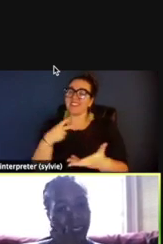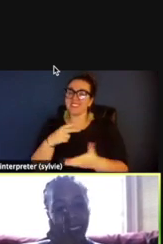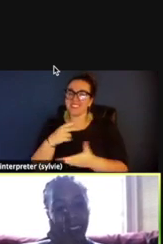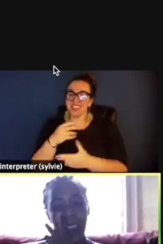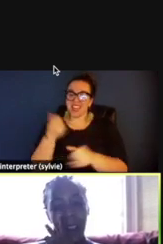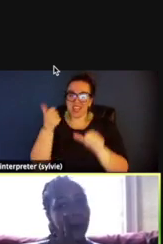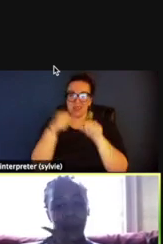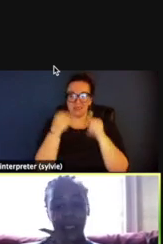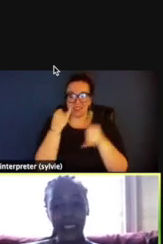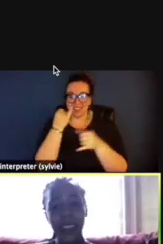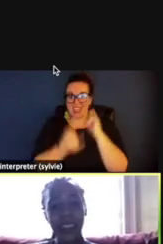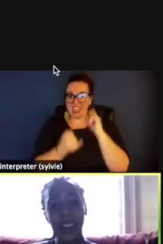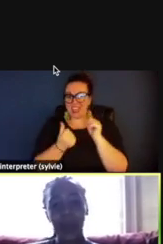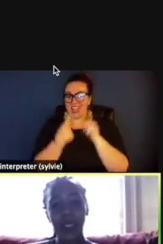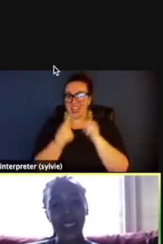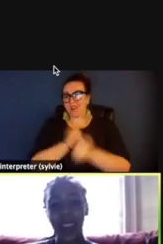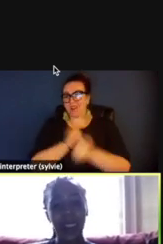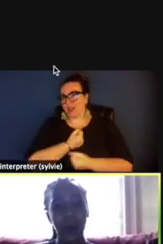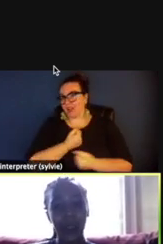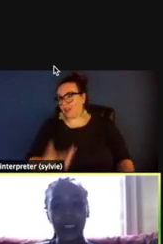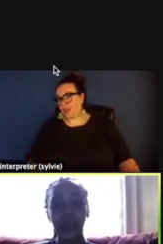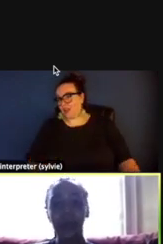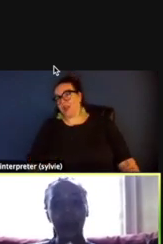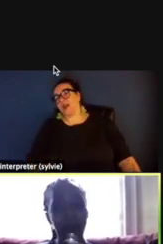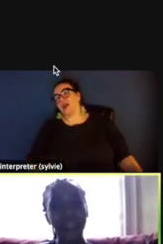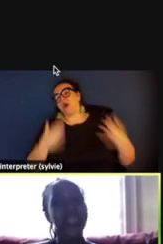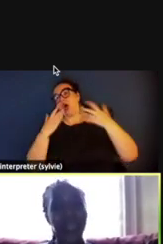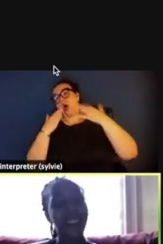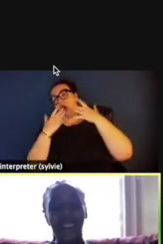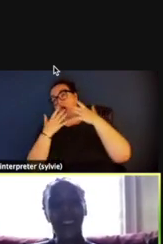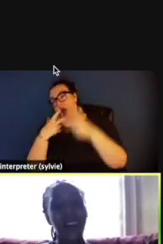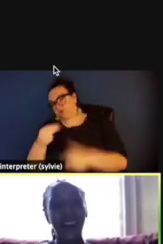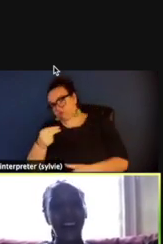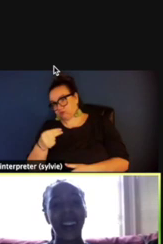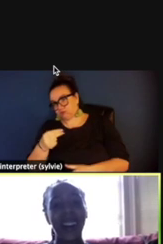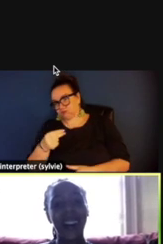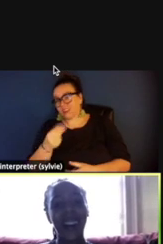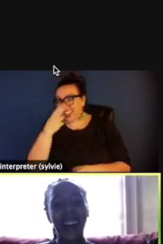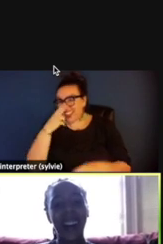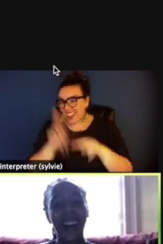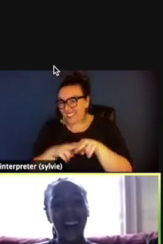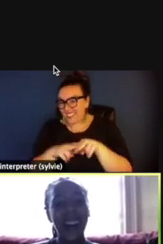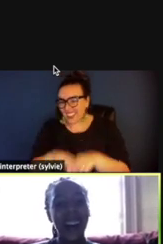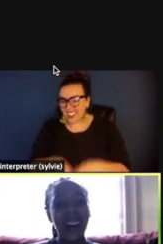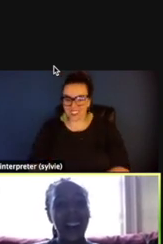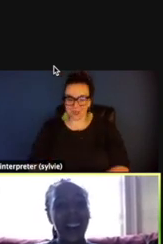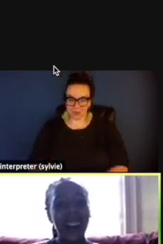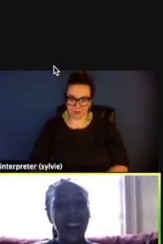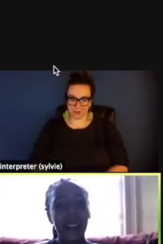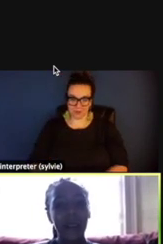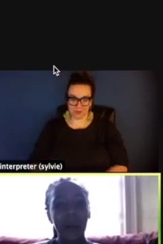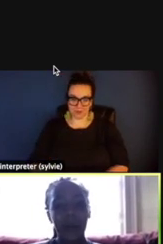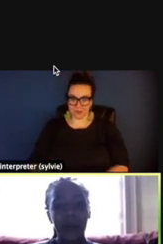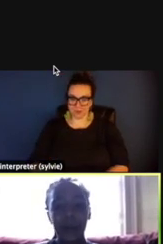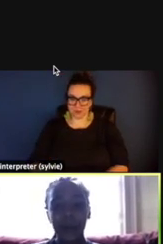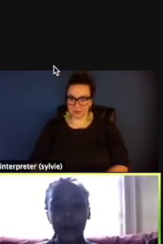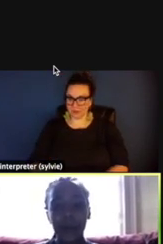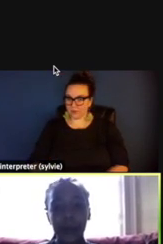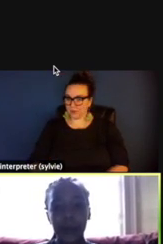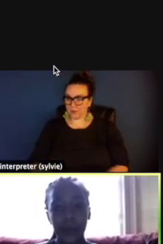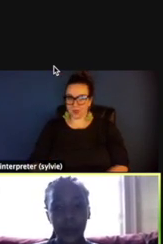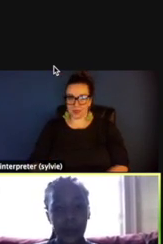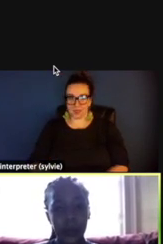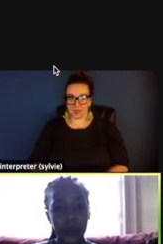at the end of the day, everyone was exhausted, and we just ate and went to sleep. It was a lot of fun, though. So were you actually there,